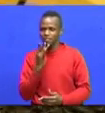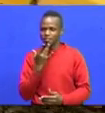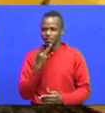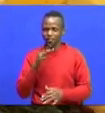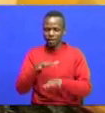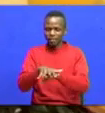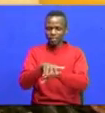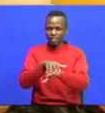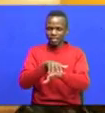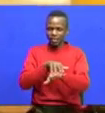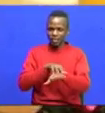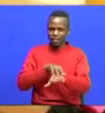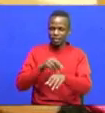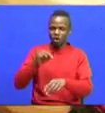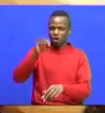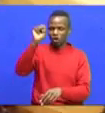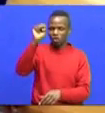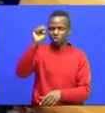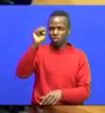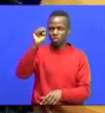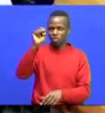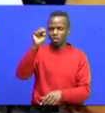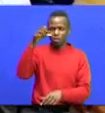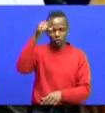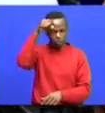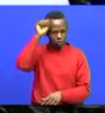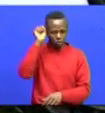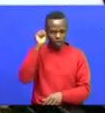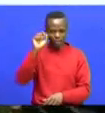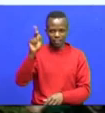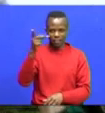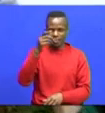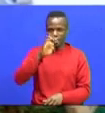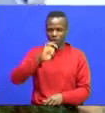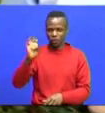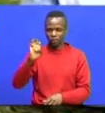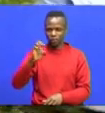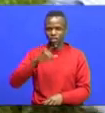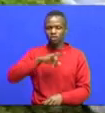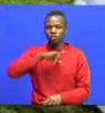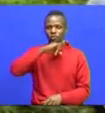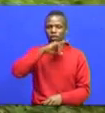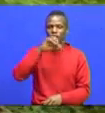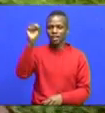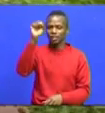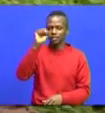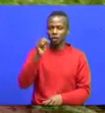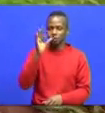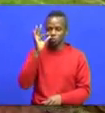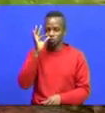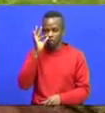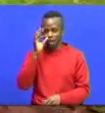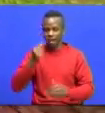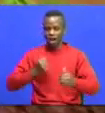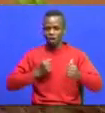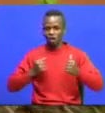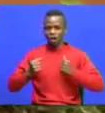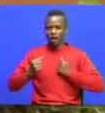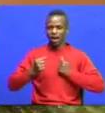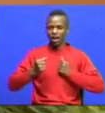over parts of northern Somalia, western Kenya, Uganda, southern South Sudan, Rwanda,